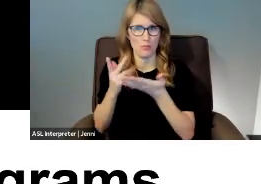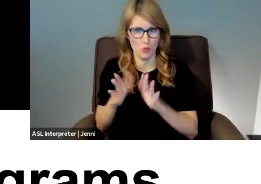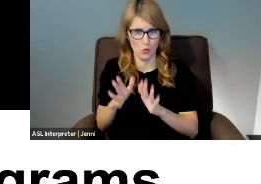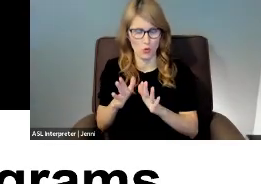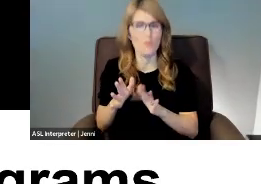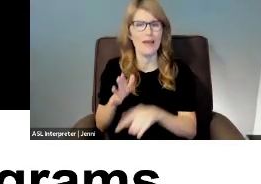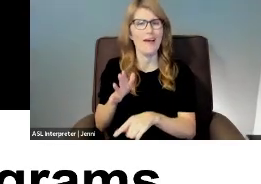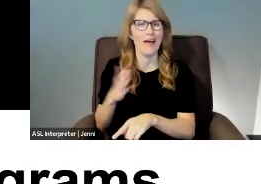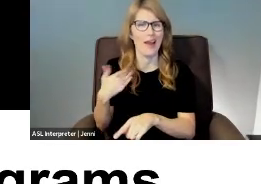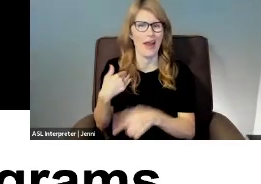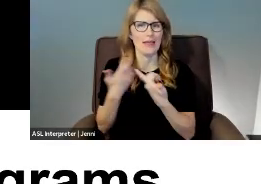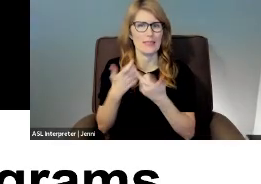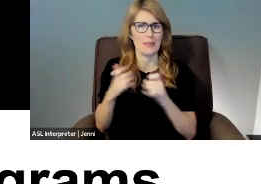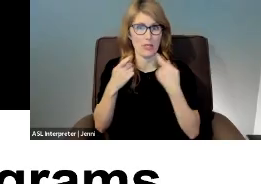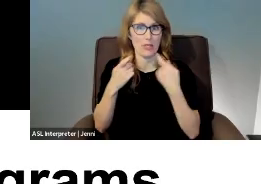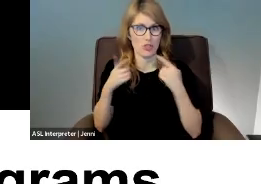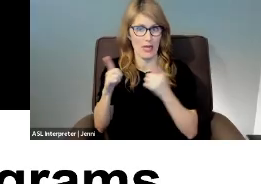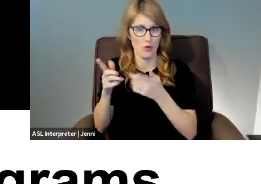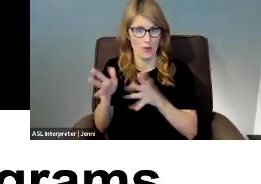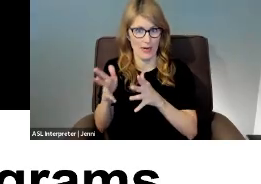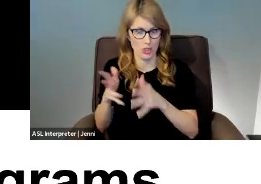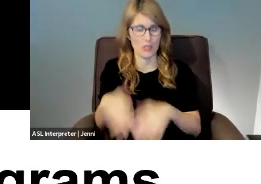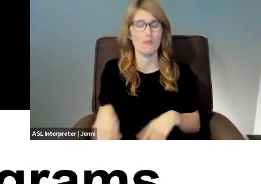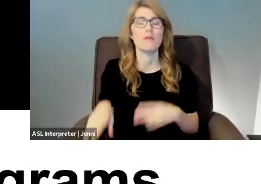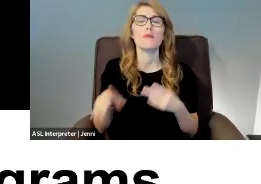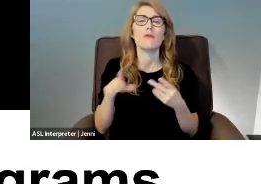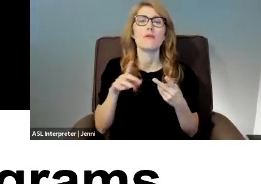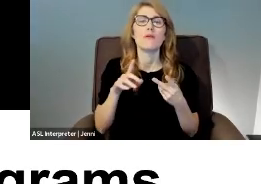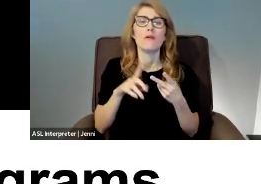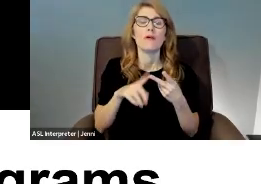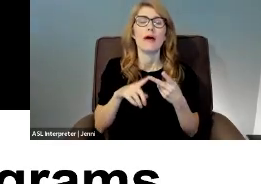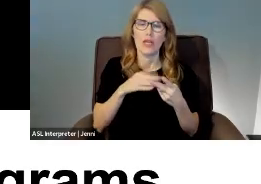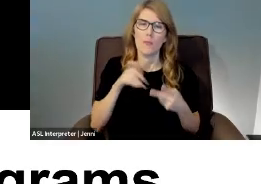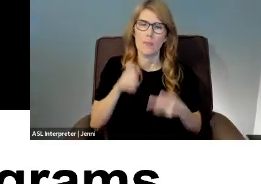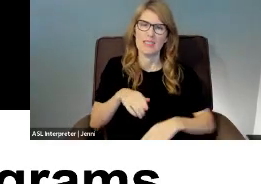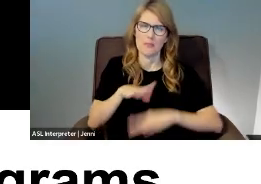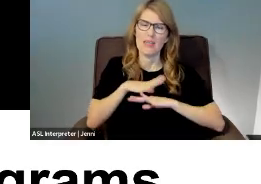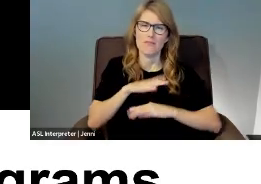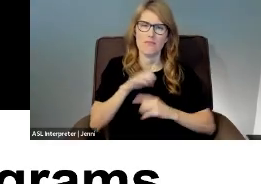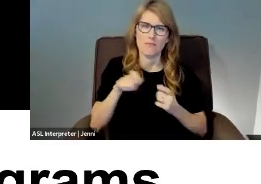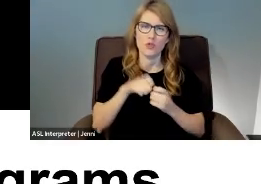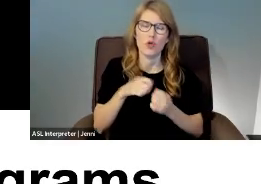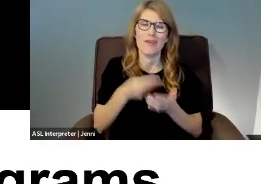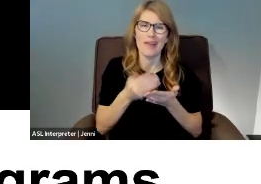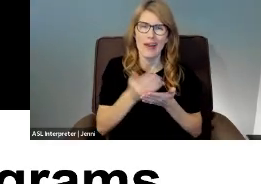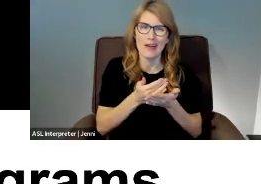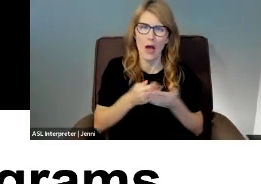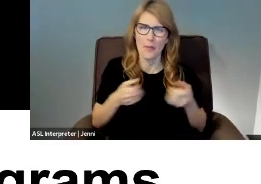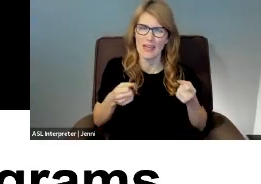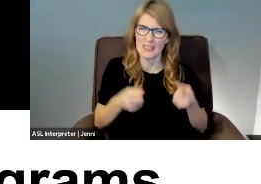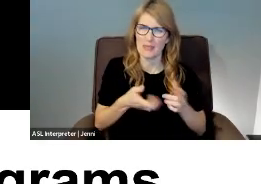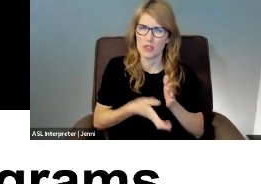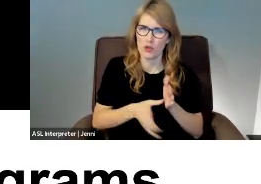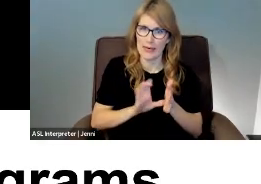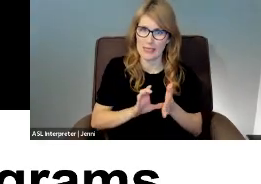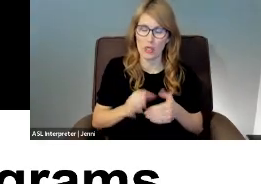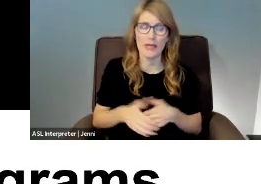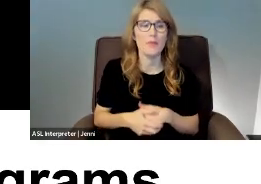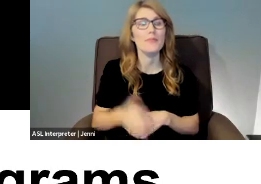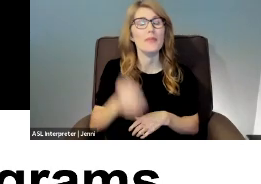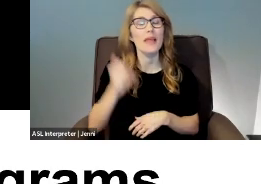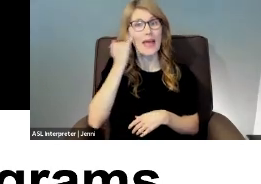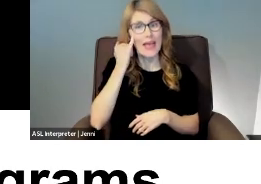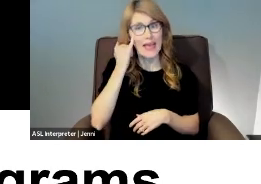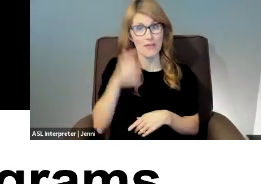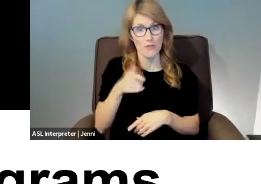declaration and meet certain income and expense criteria. If you are a current